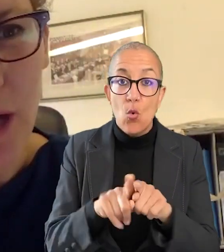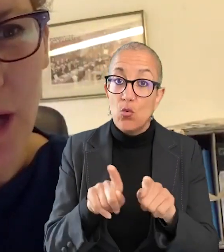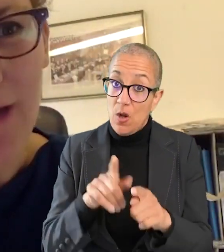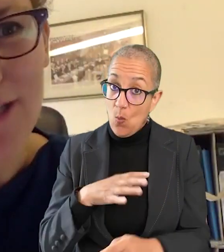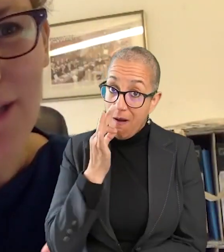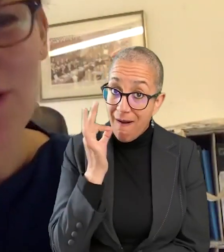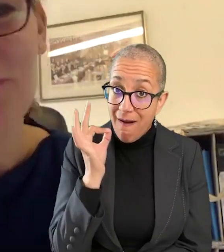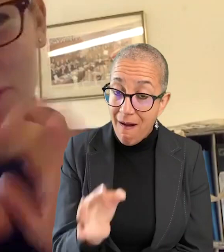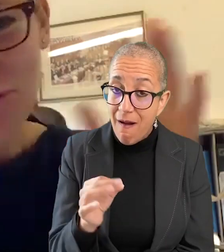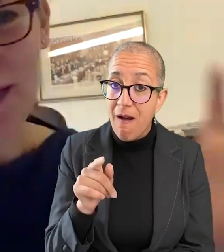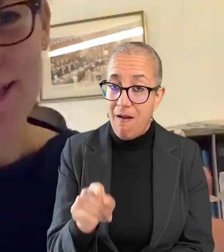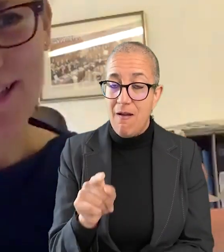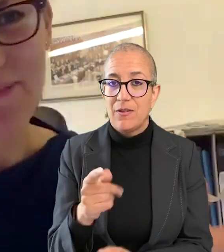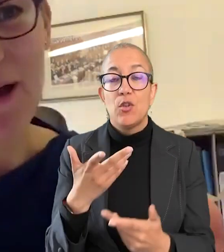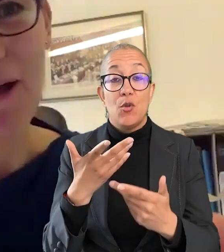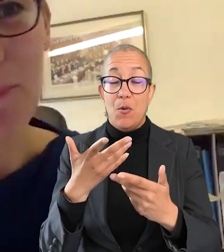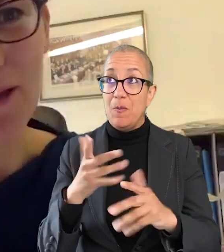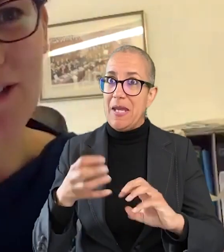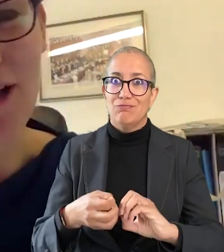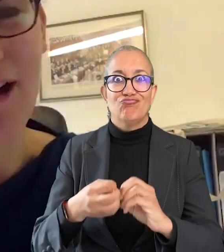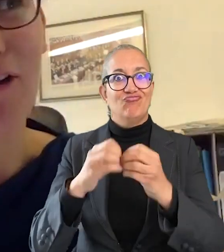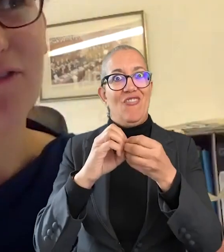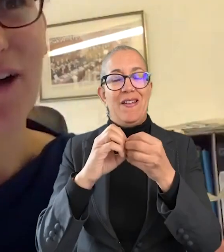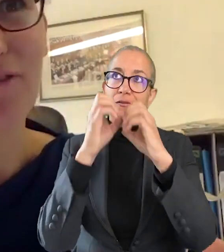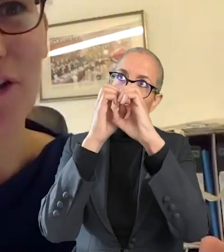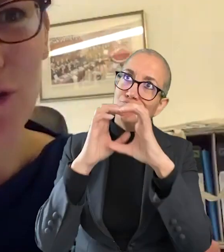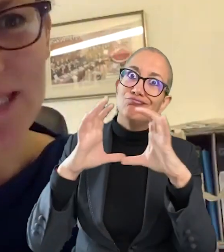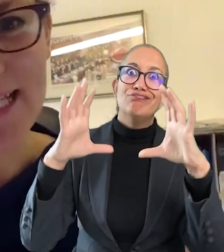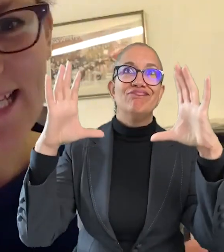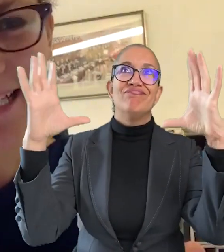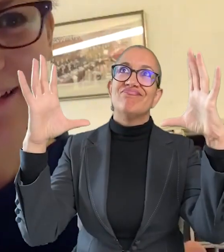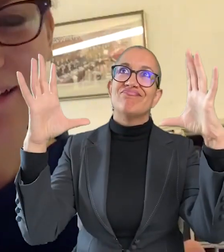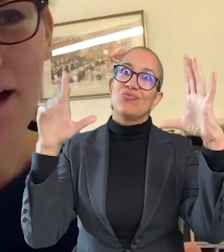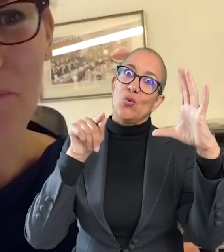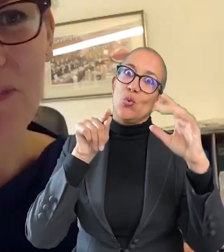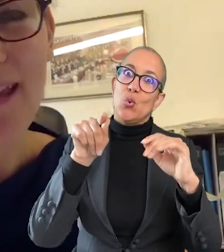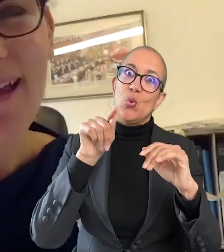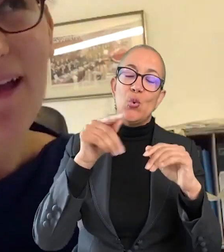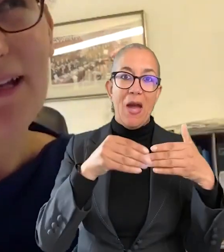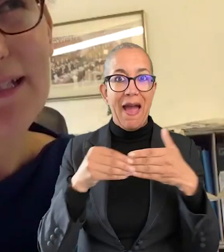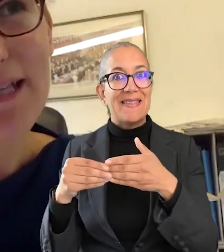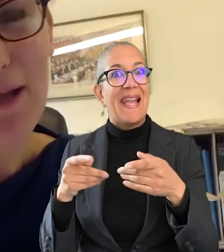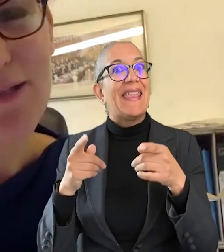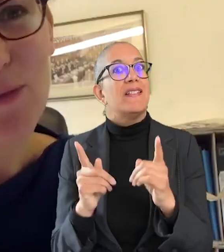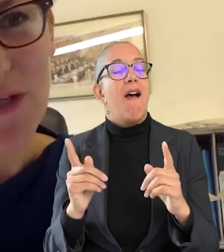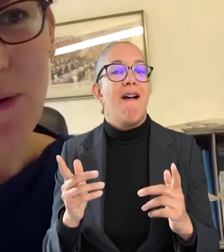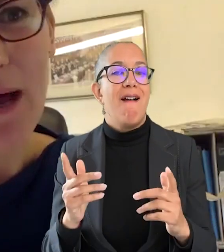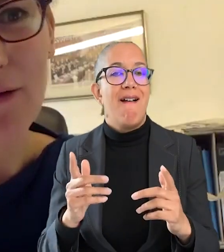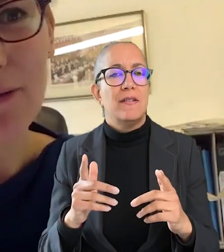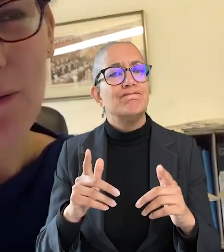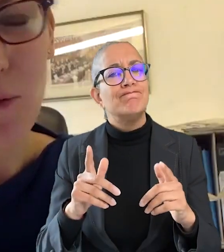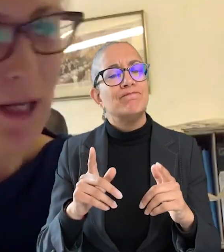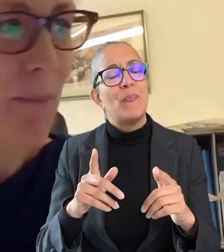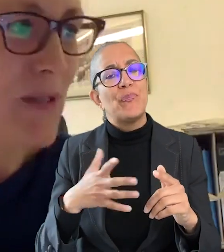you about, you've painted a picture of you as a leader. Tell us also